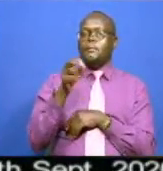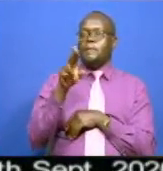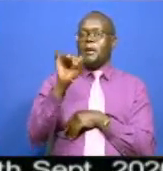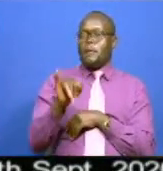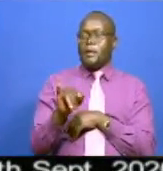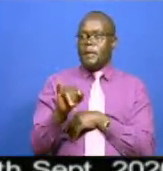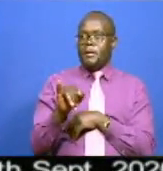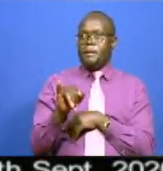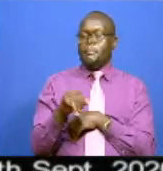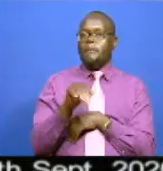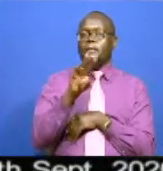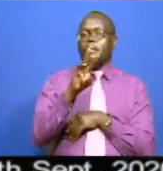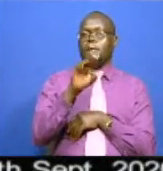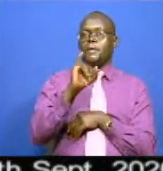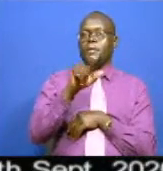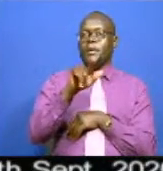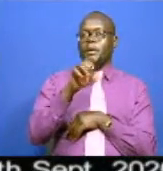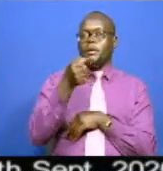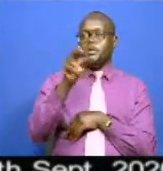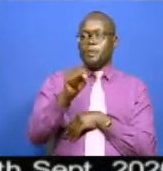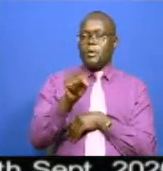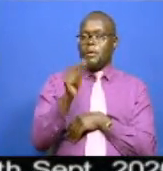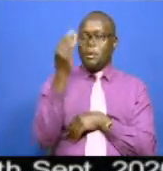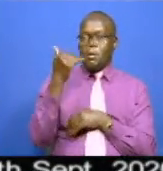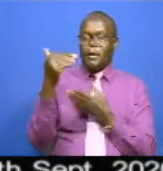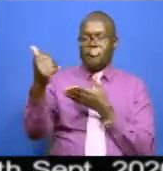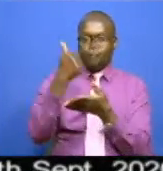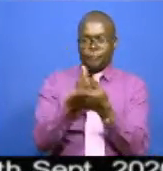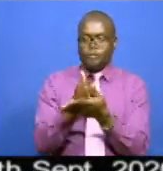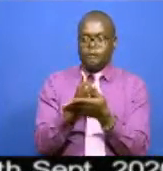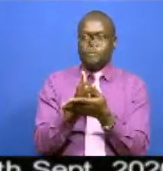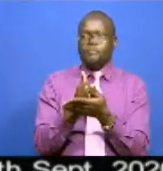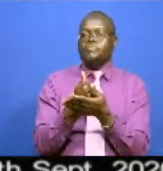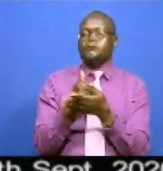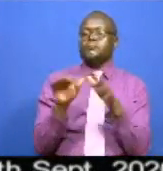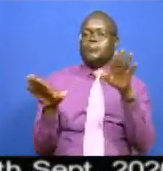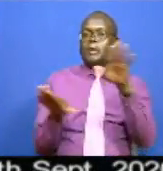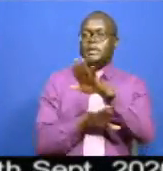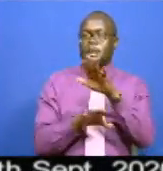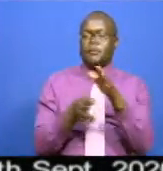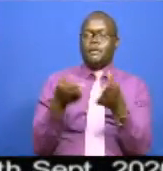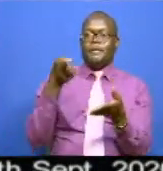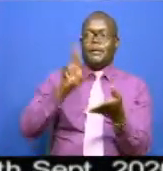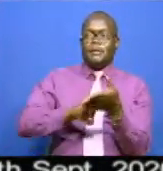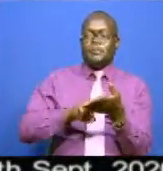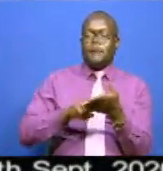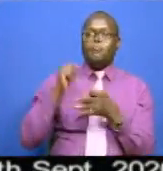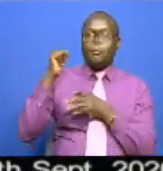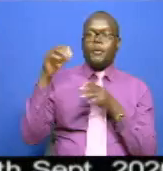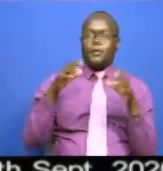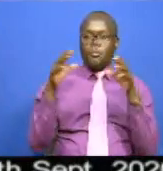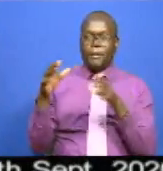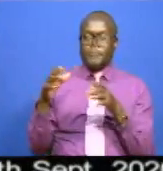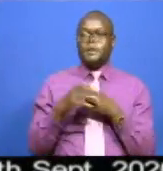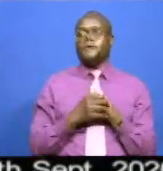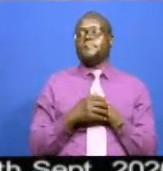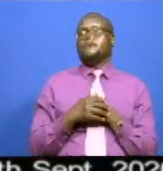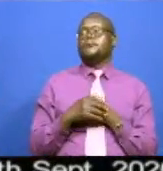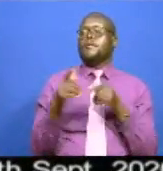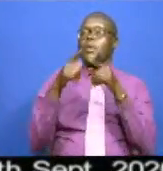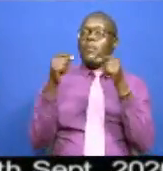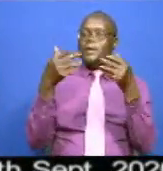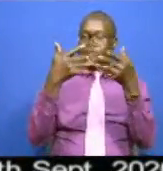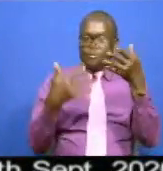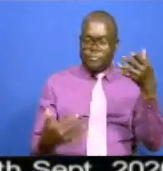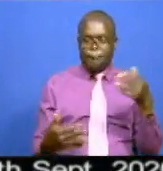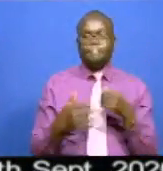Wilson Muhochi for the appointment of Assistant Registrar of political parties. With those remarks,